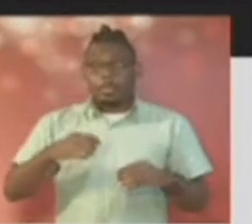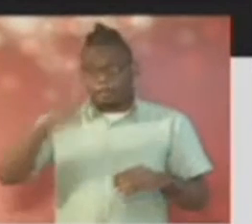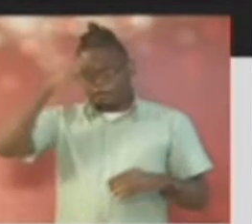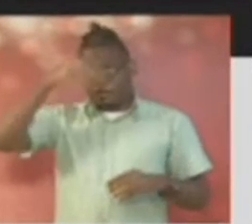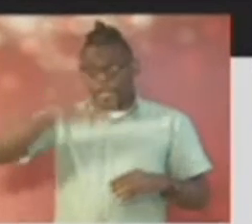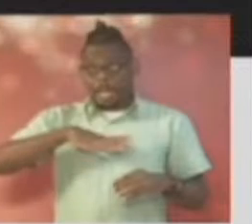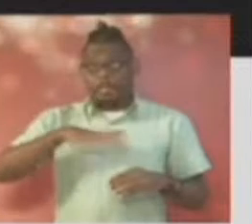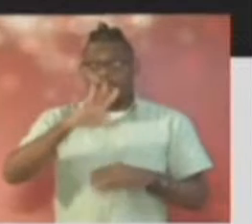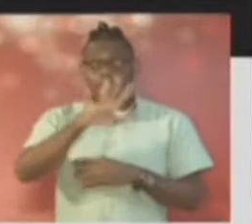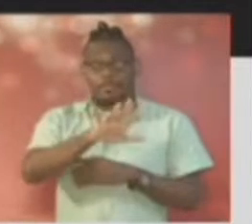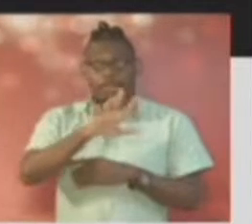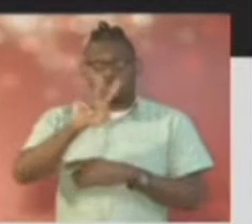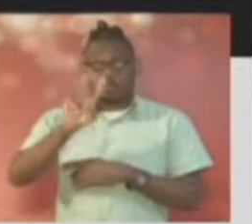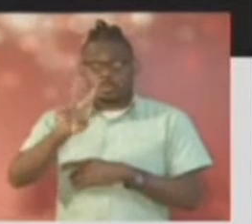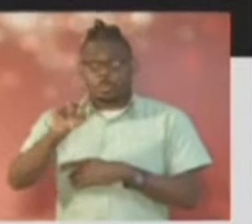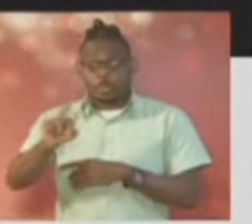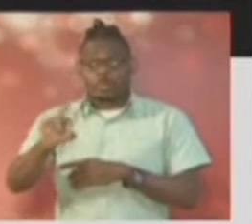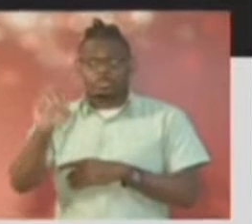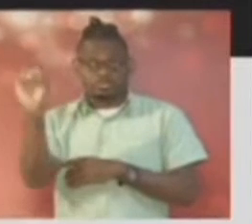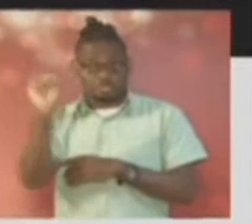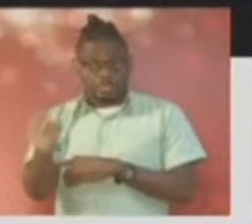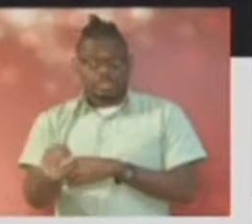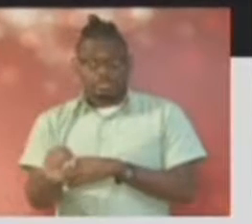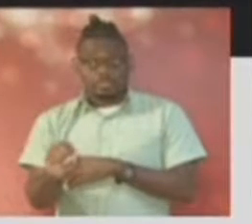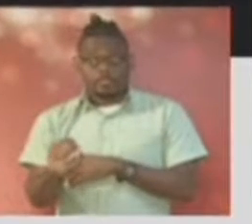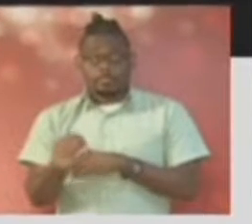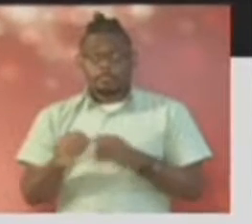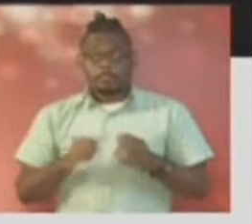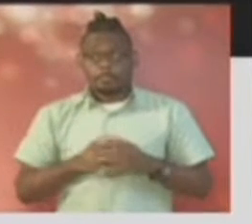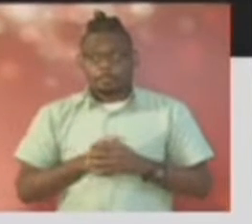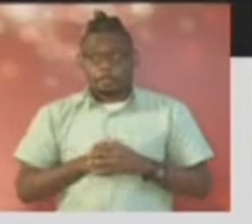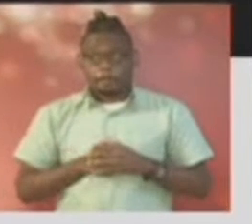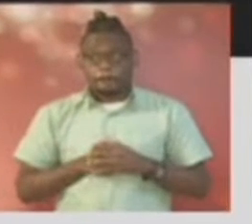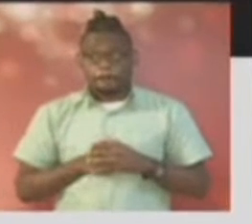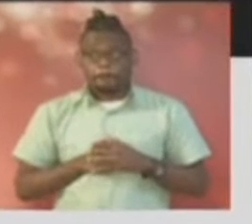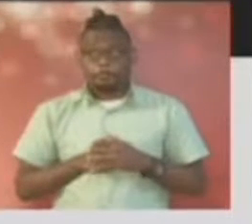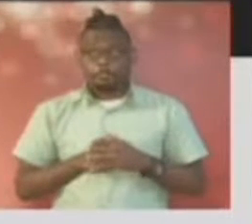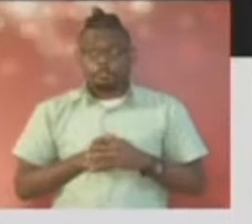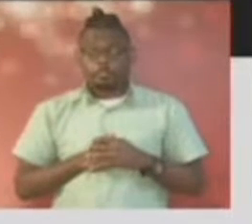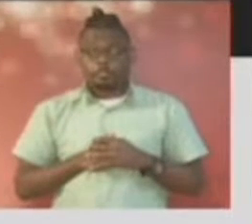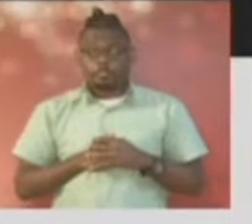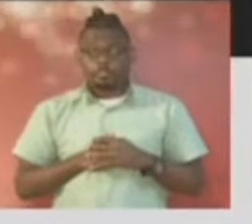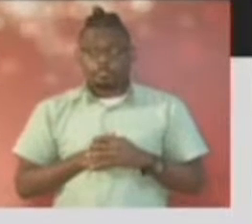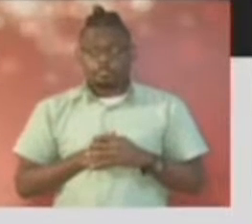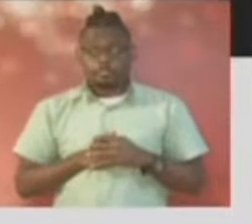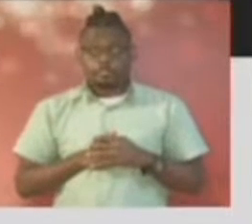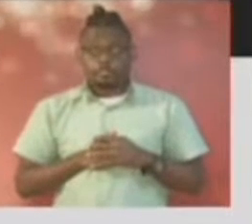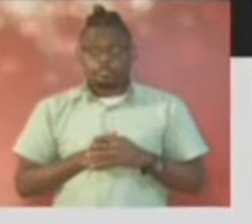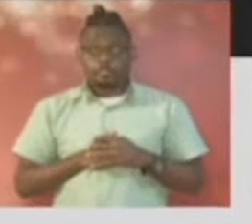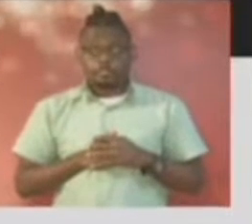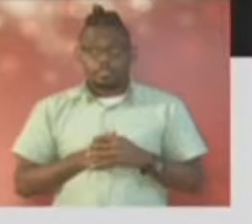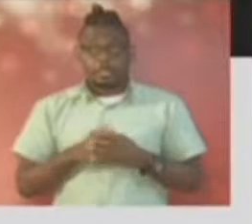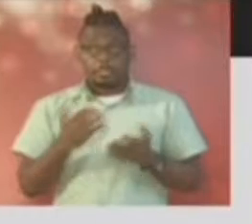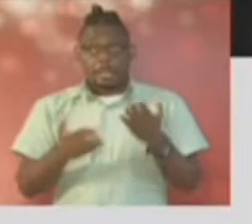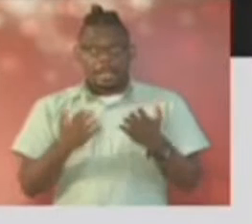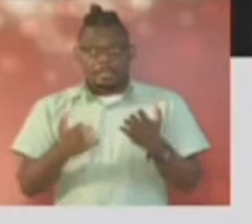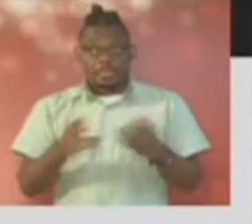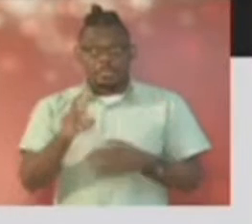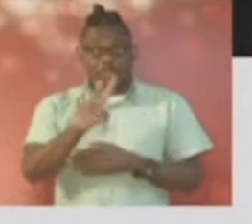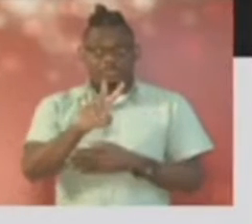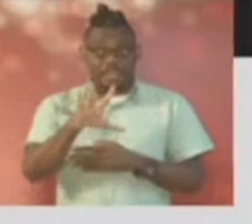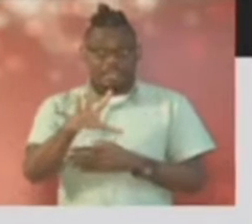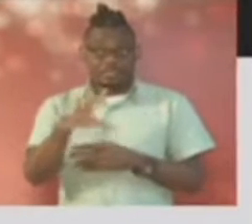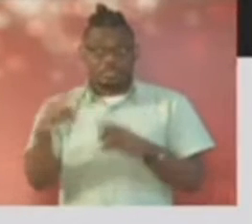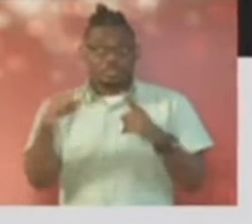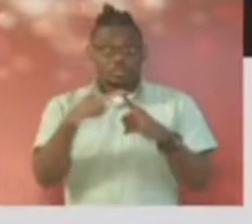total COVID cases diagnosed. And of those individuals, the people in the 25 to 49-year-old